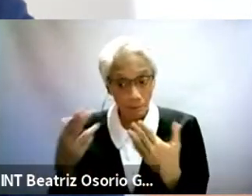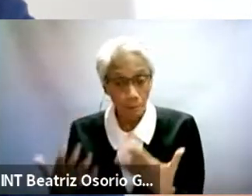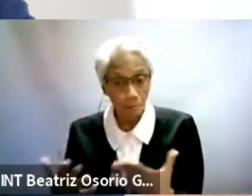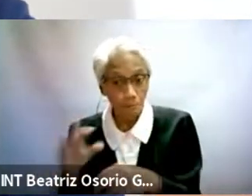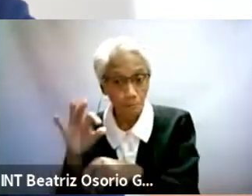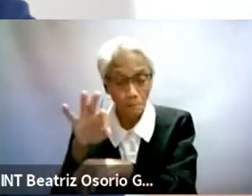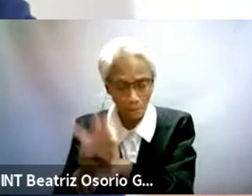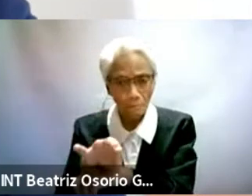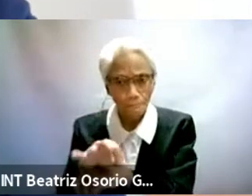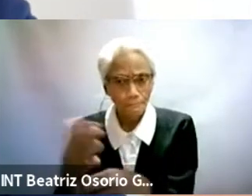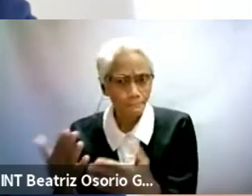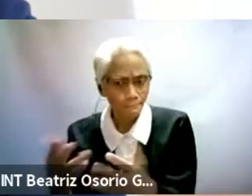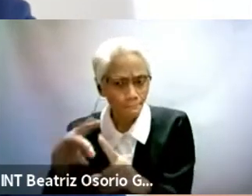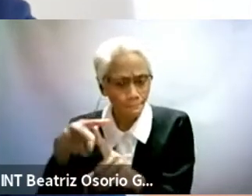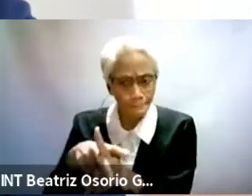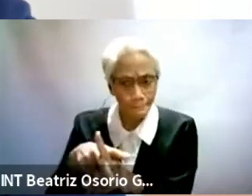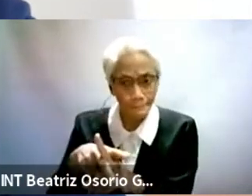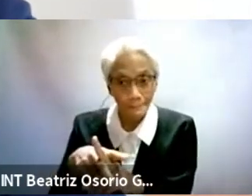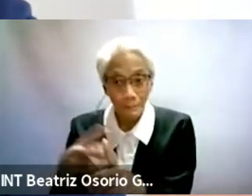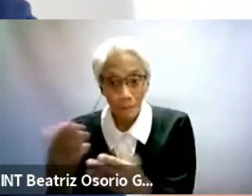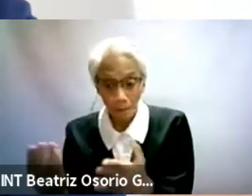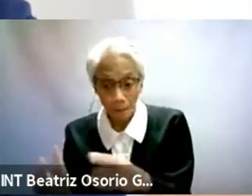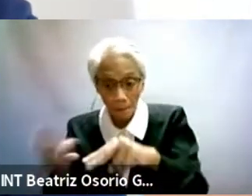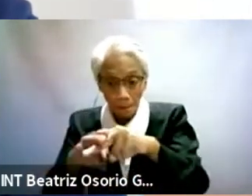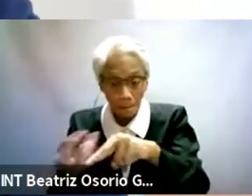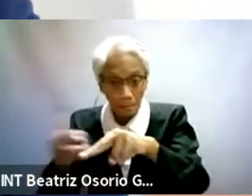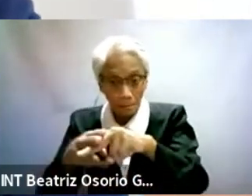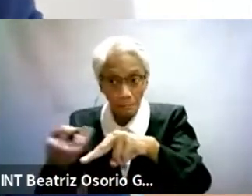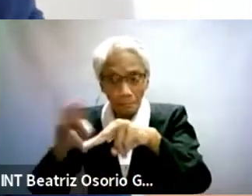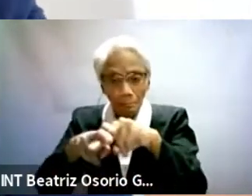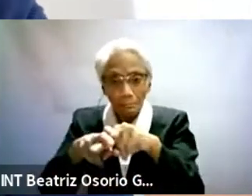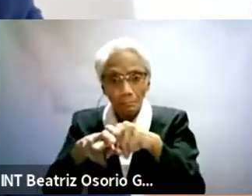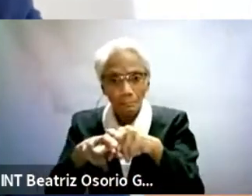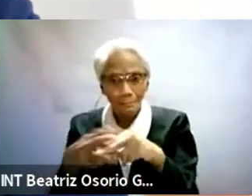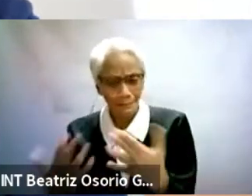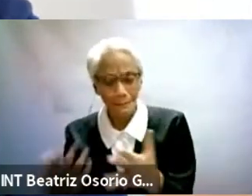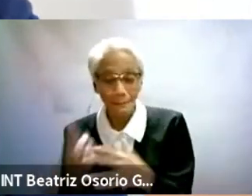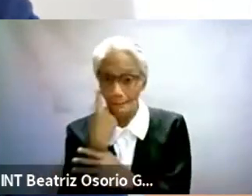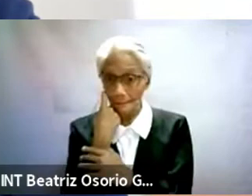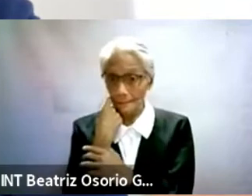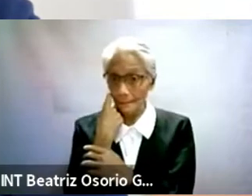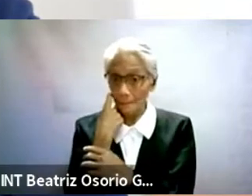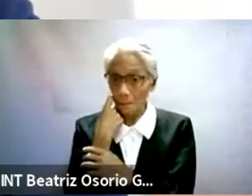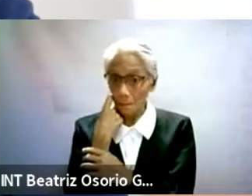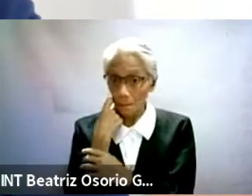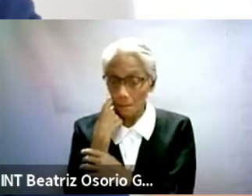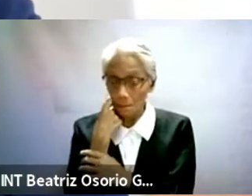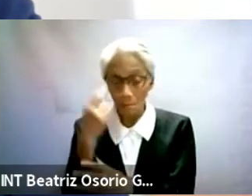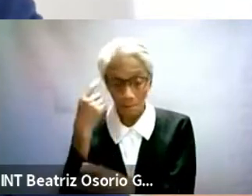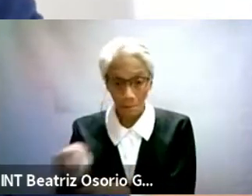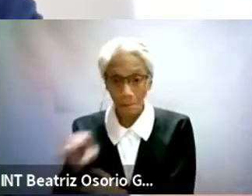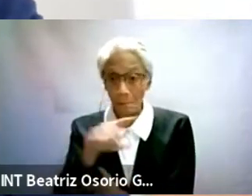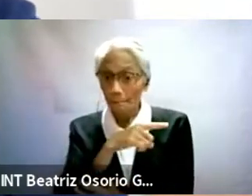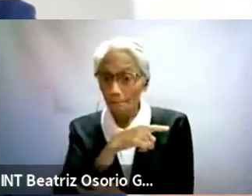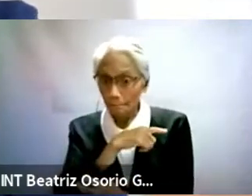a very exacting and inclusive one. And the reason that I raised the process first is